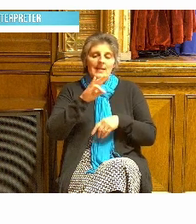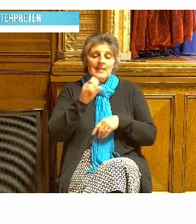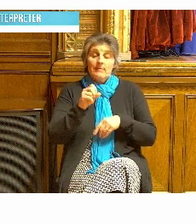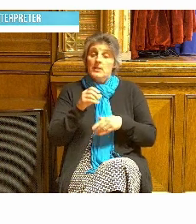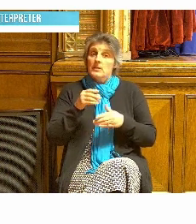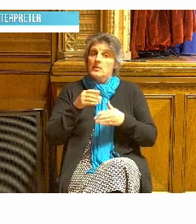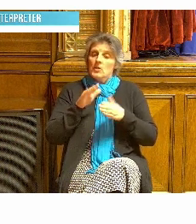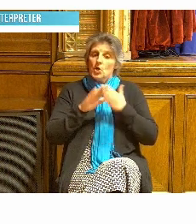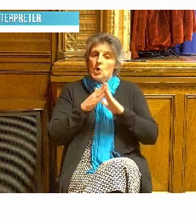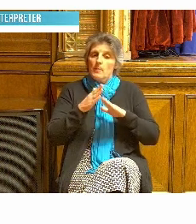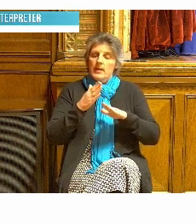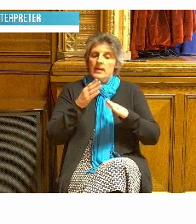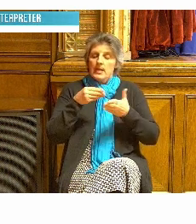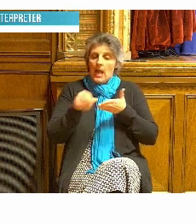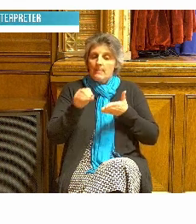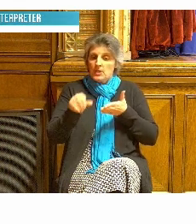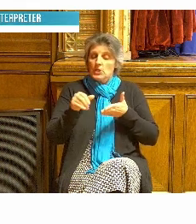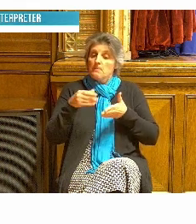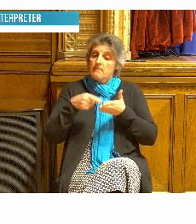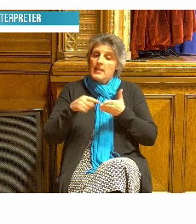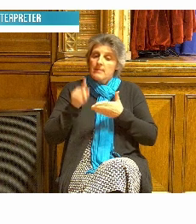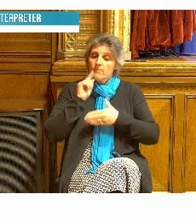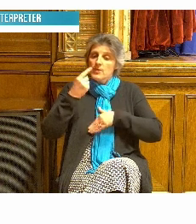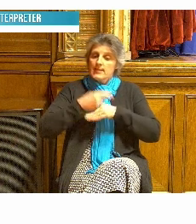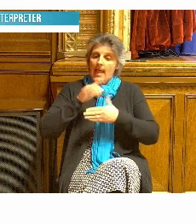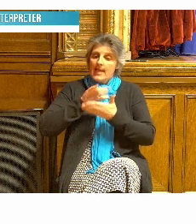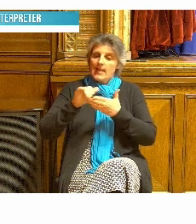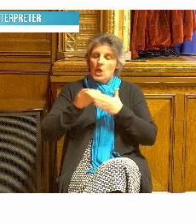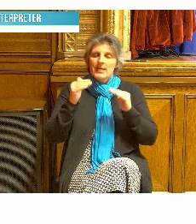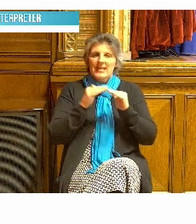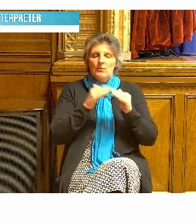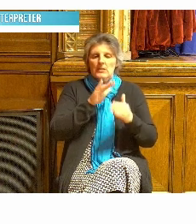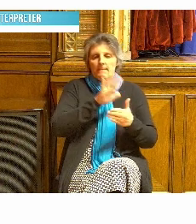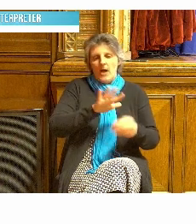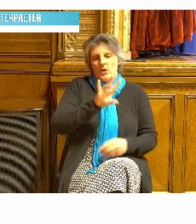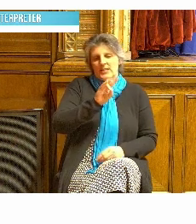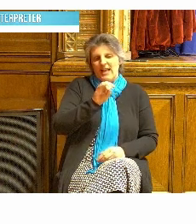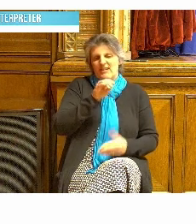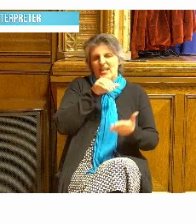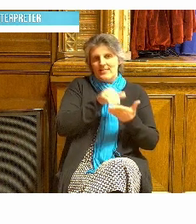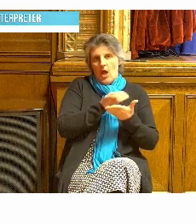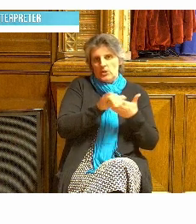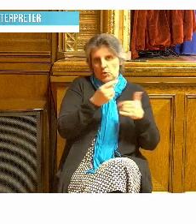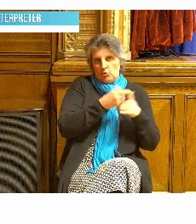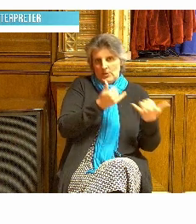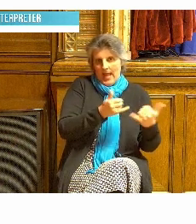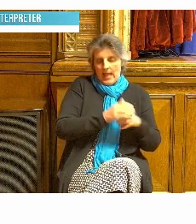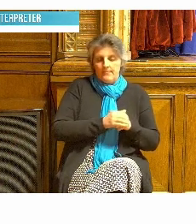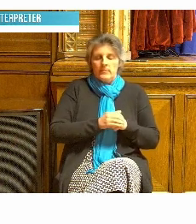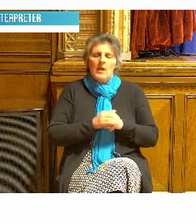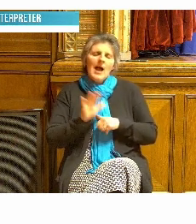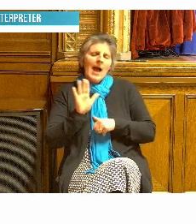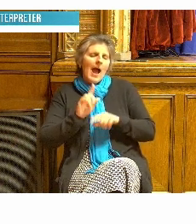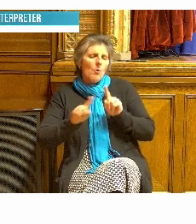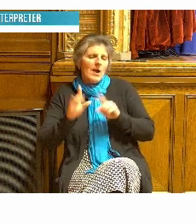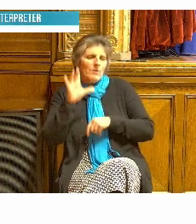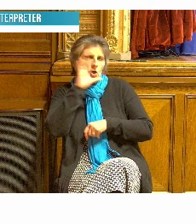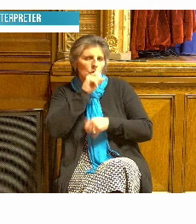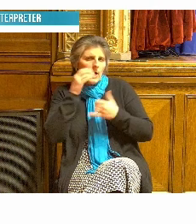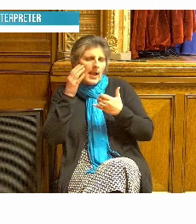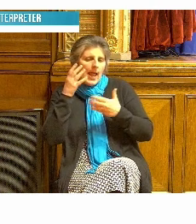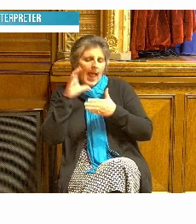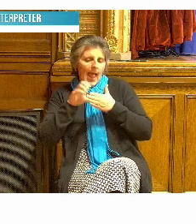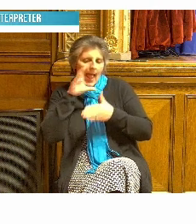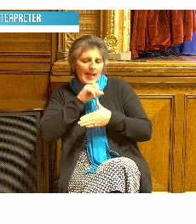provided them, adjusted for today's dollars, amounts to about $70,000. However, a current estimate based on comparable